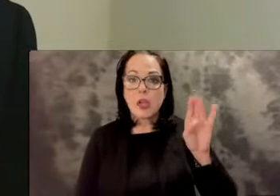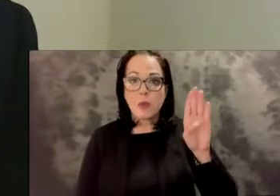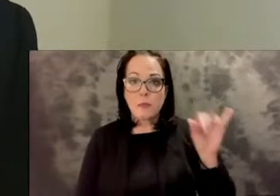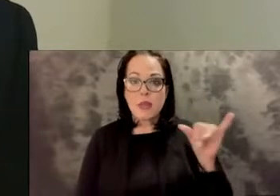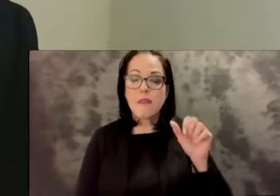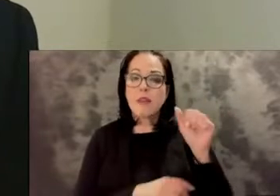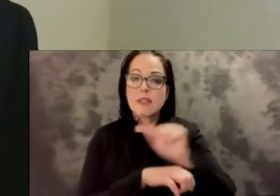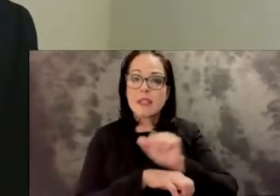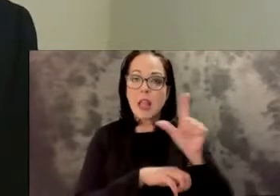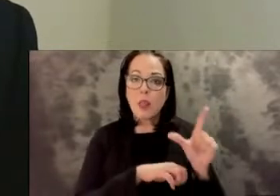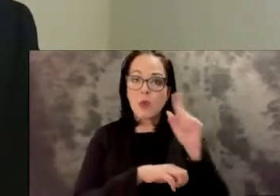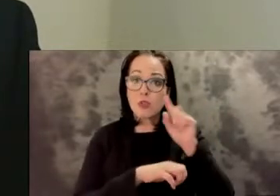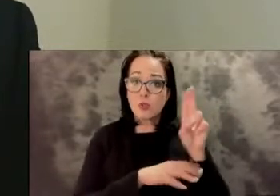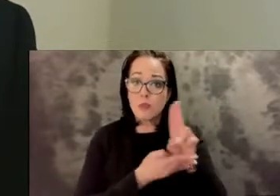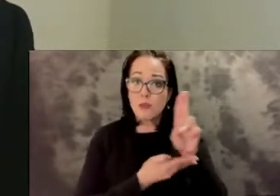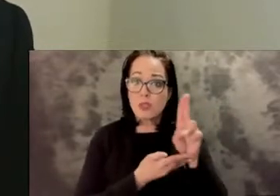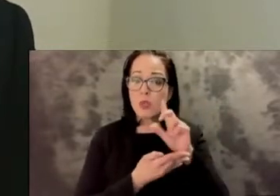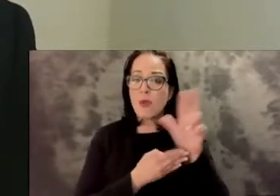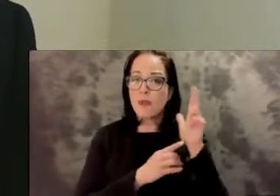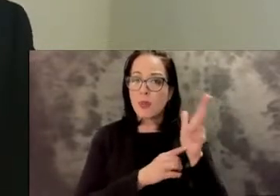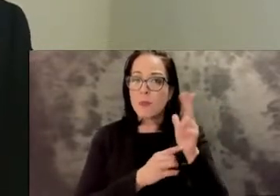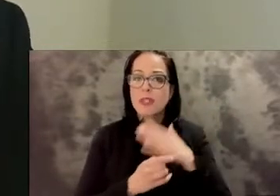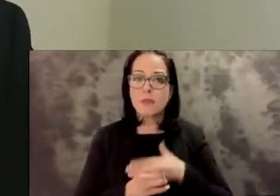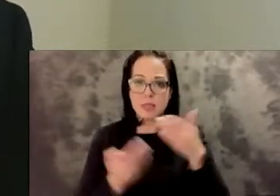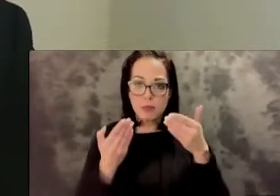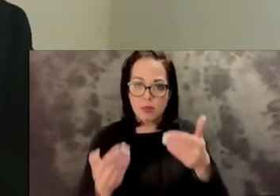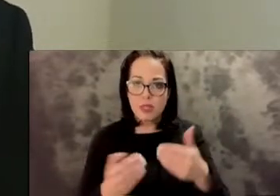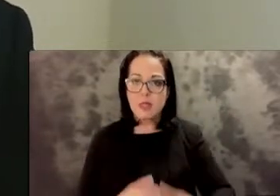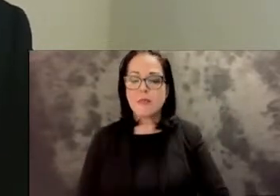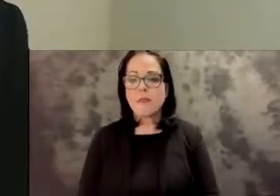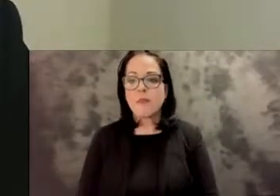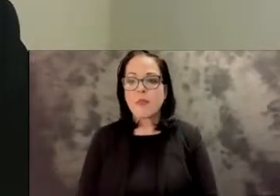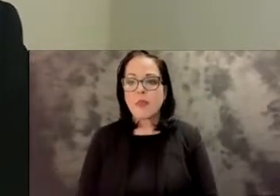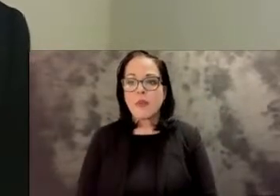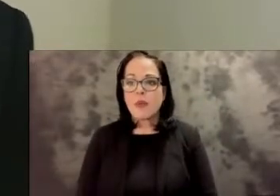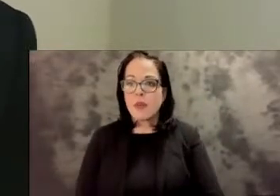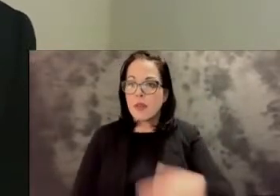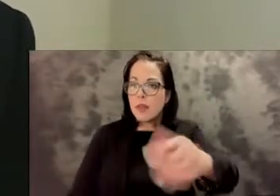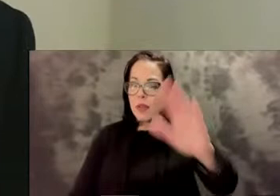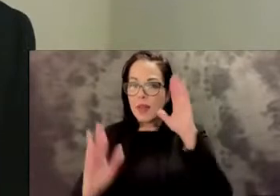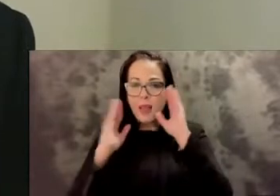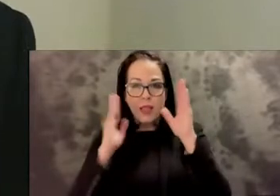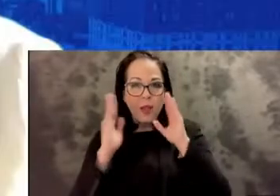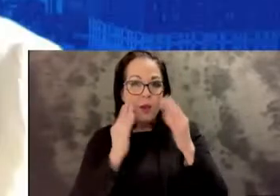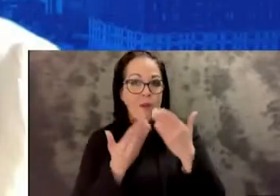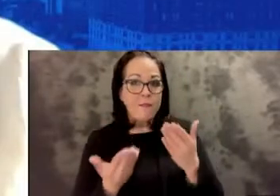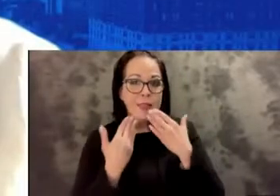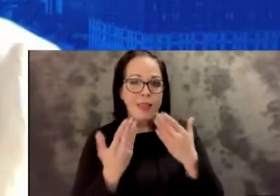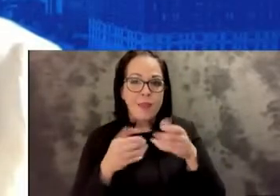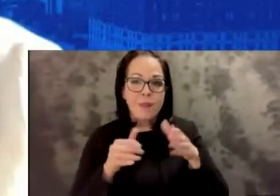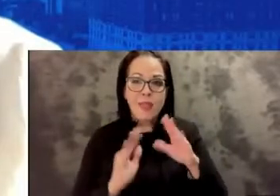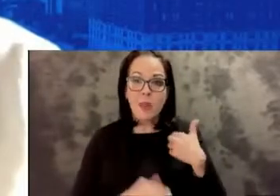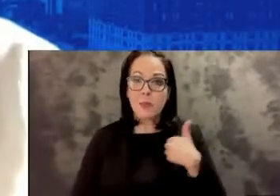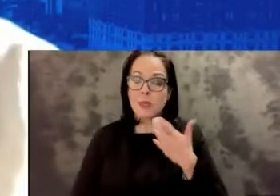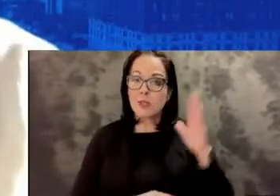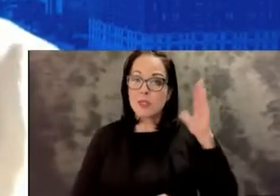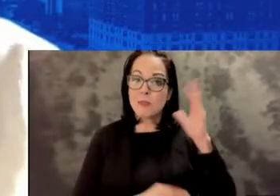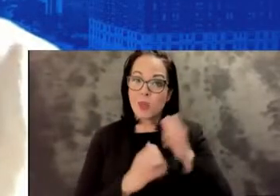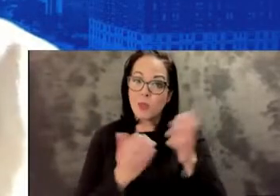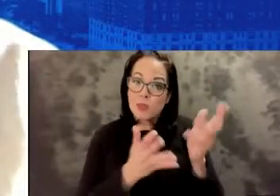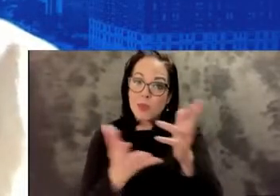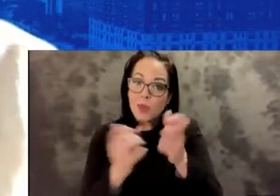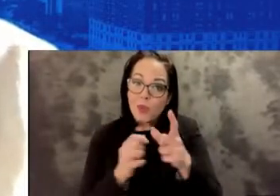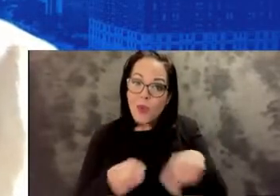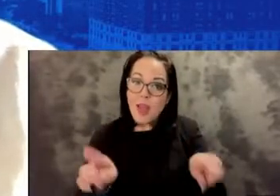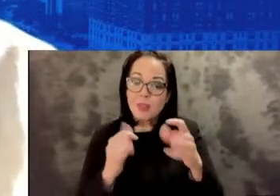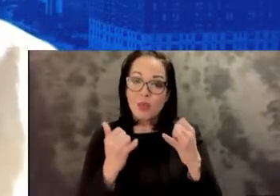University. You have 3 minutes, and please proceed. Hello, thank you for allowing me to speak with you today. I